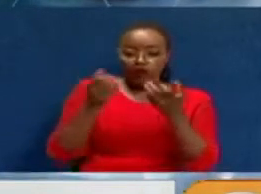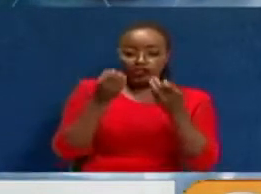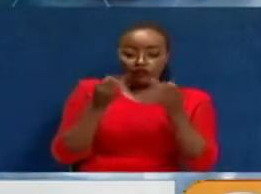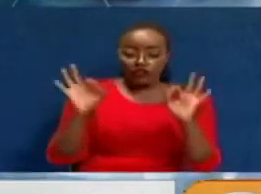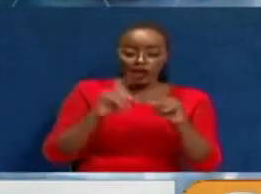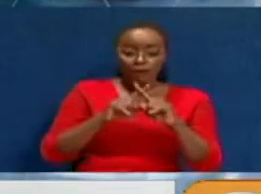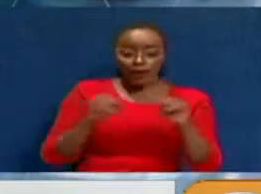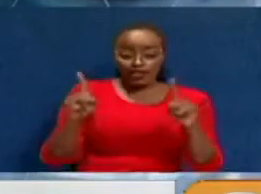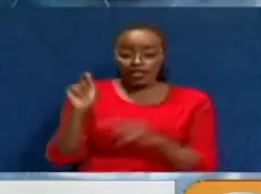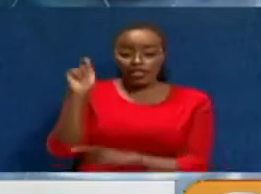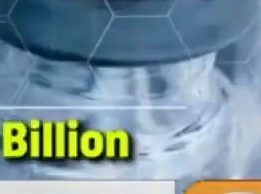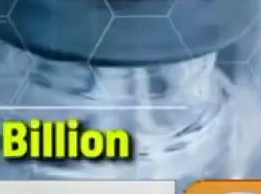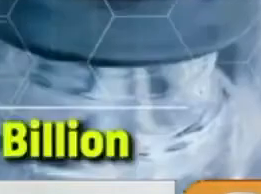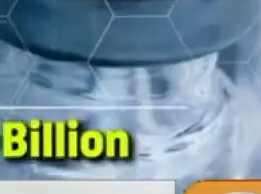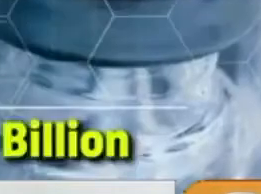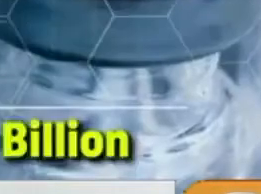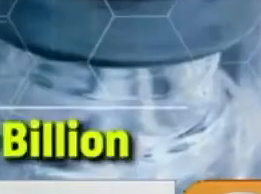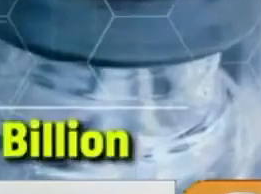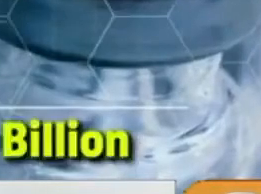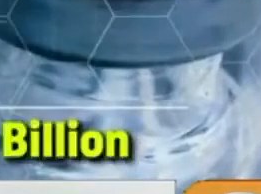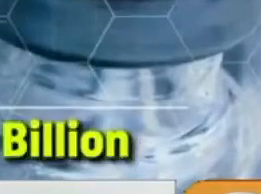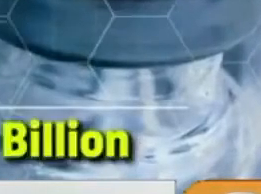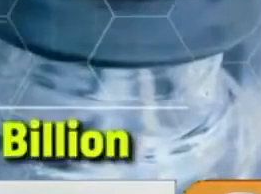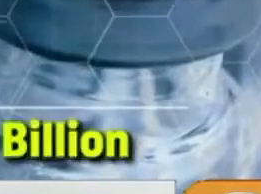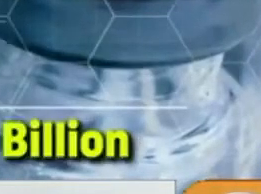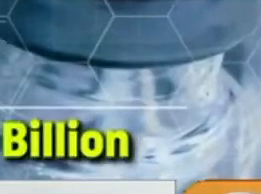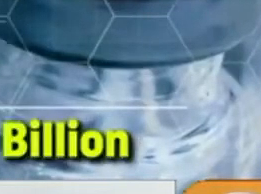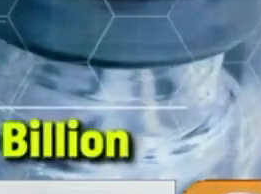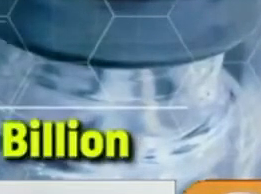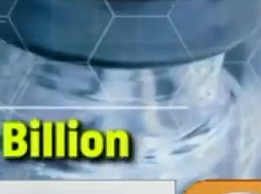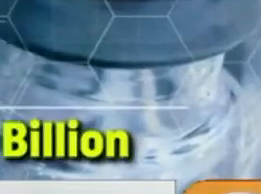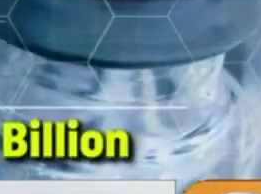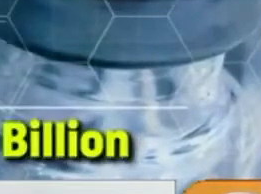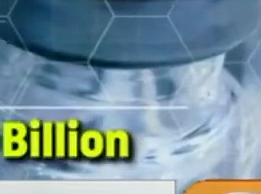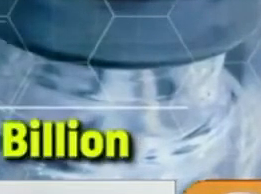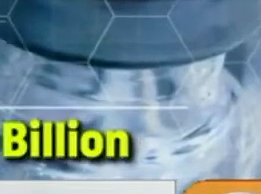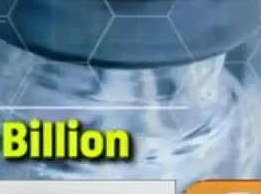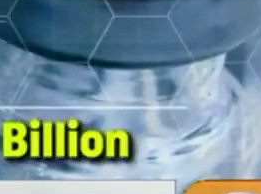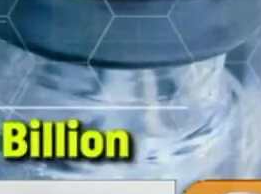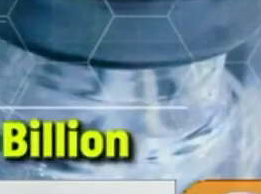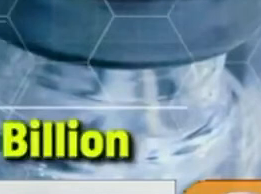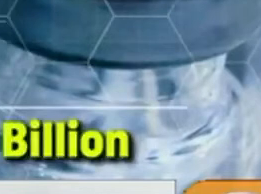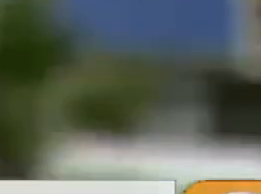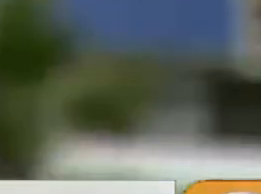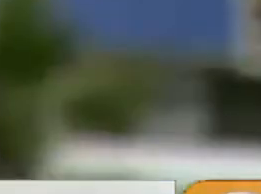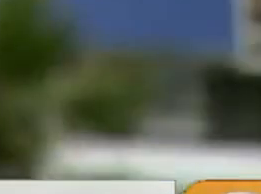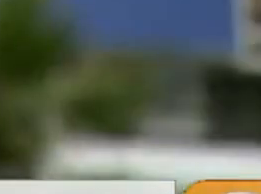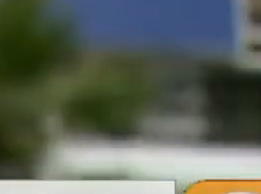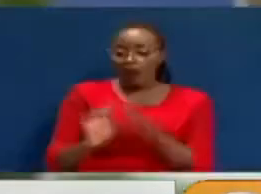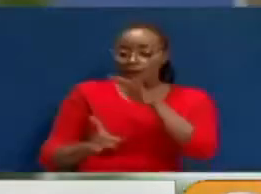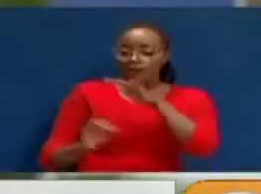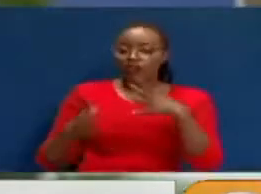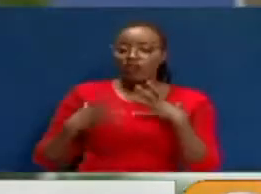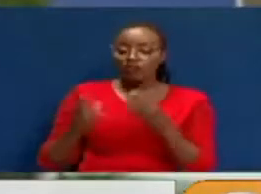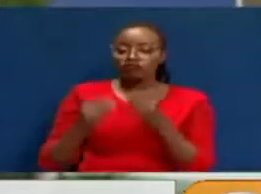free, but the country has also ordered an additional 12 million doses of the vaccines at a cost of 10 billion shillings. The Ministry of